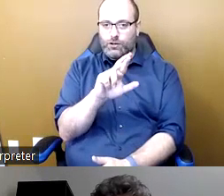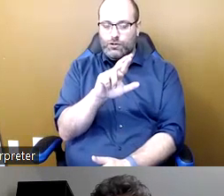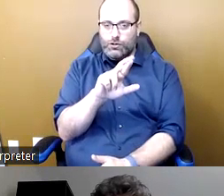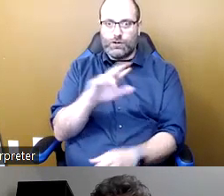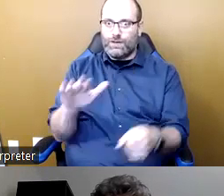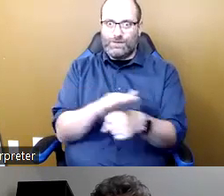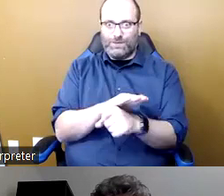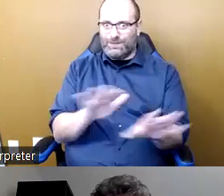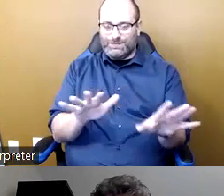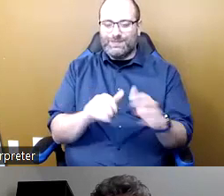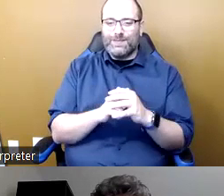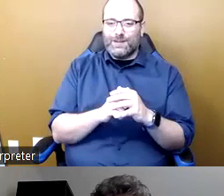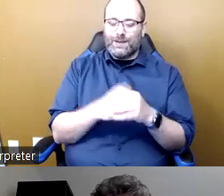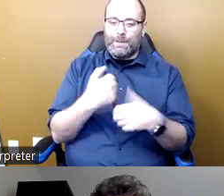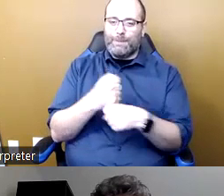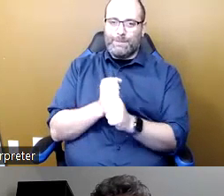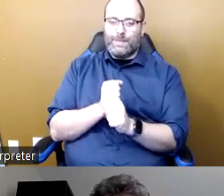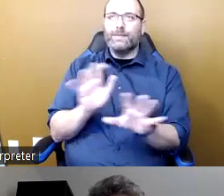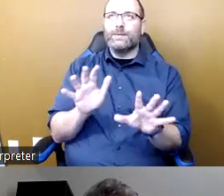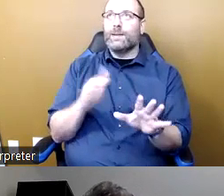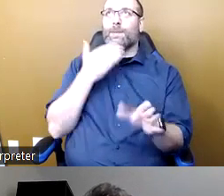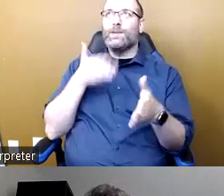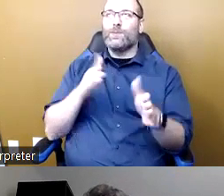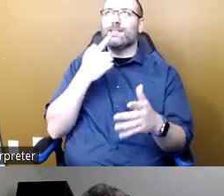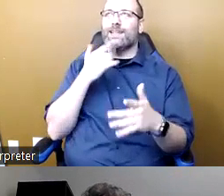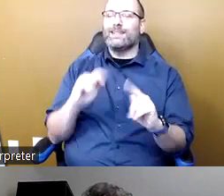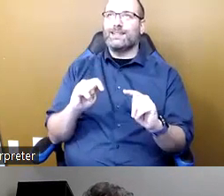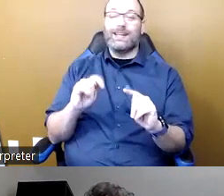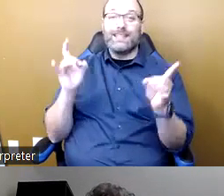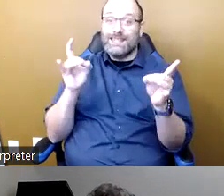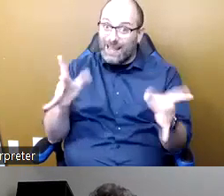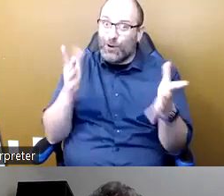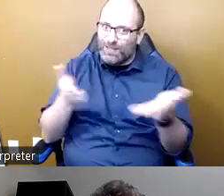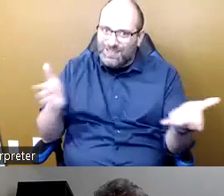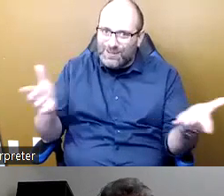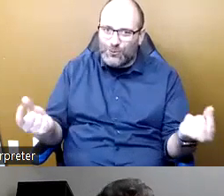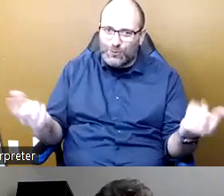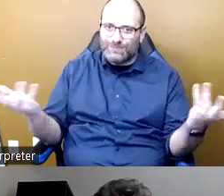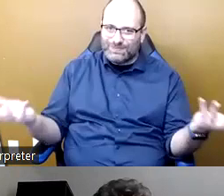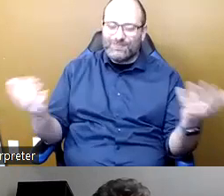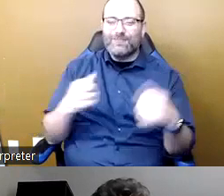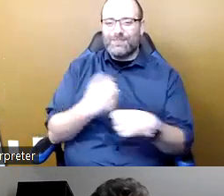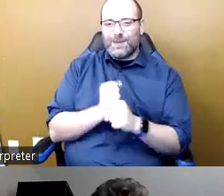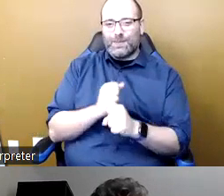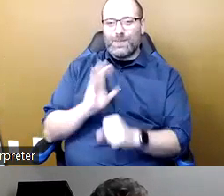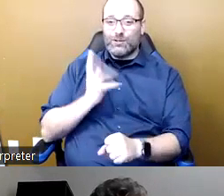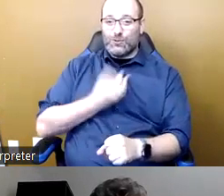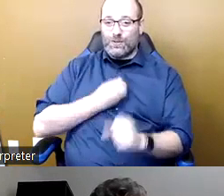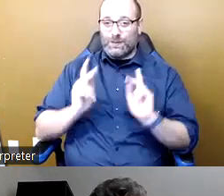entirely make, what's the best way to say it? It's a terrible thing to do. And it makes trans